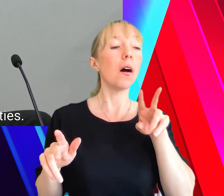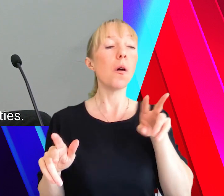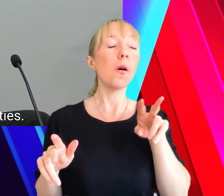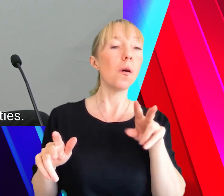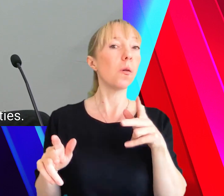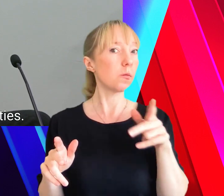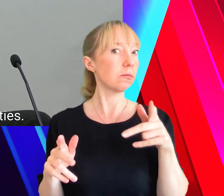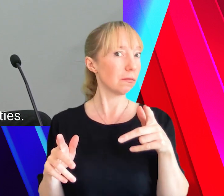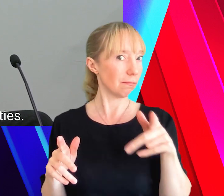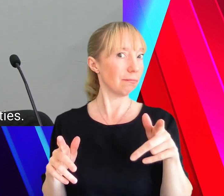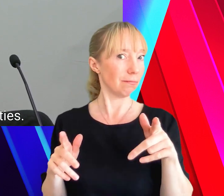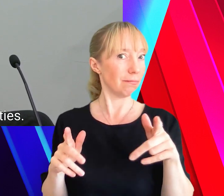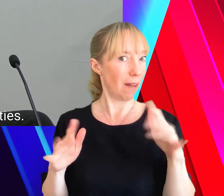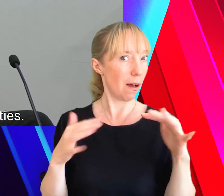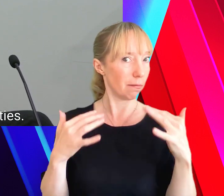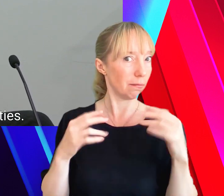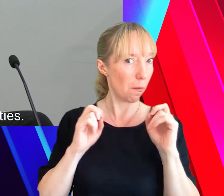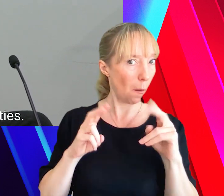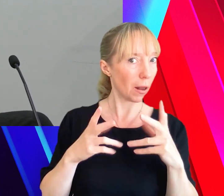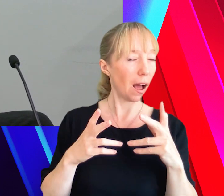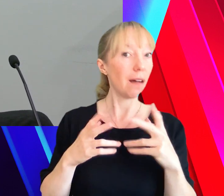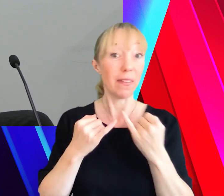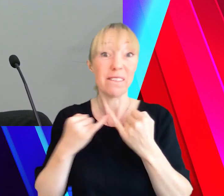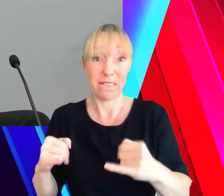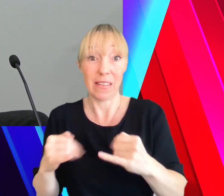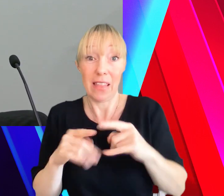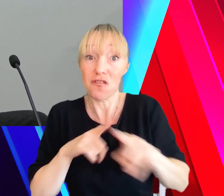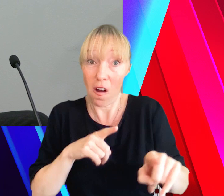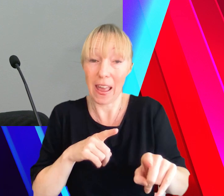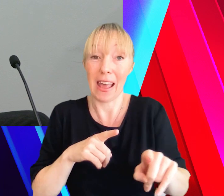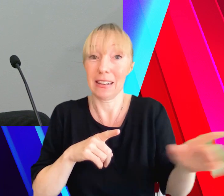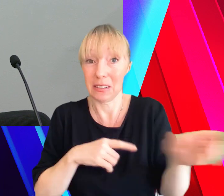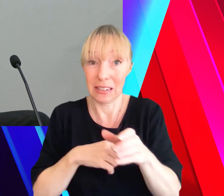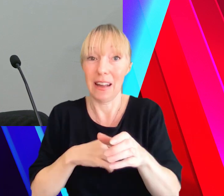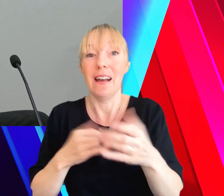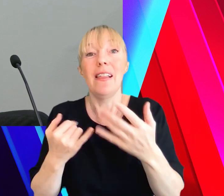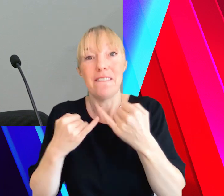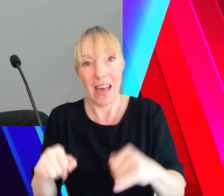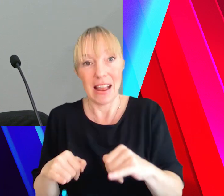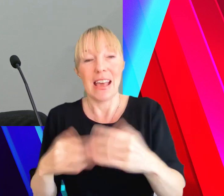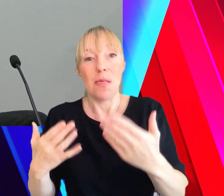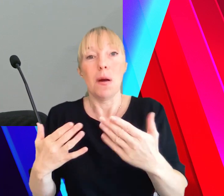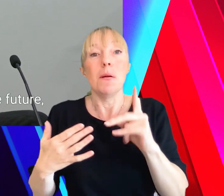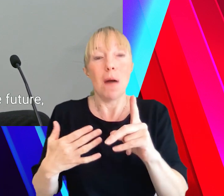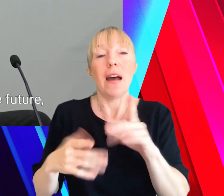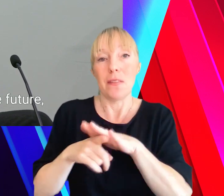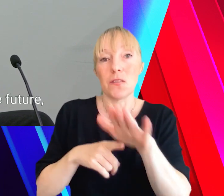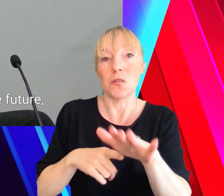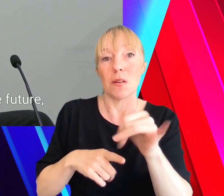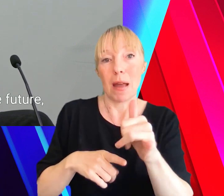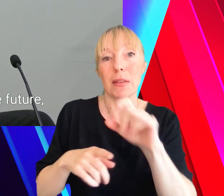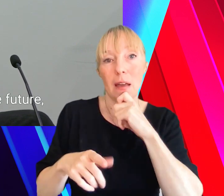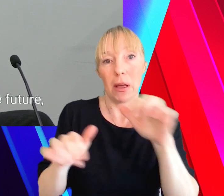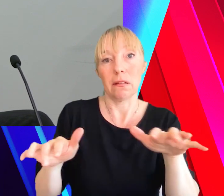up, are seeing that there are YouTube personalities and they're trying things. They're failing, but they're trying. I think they'll nearly get it